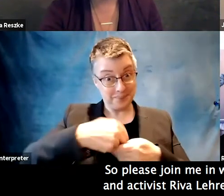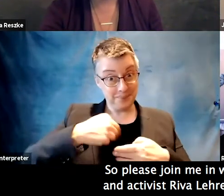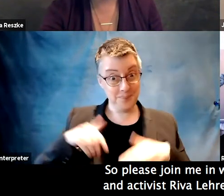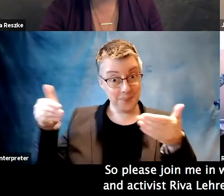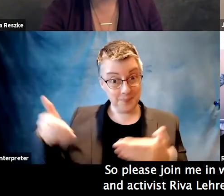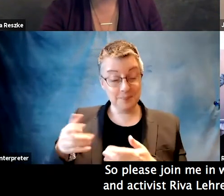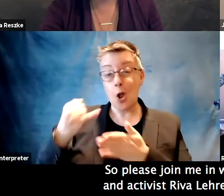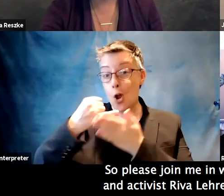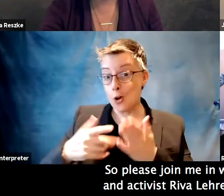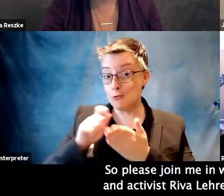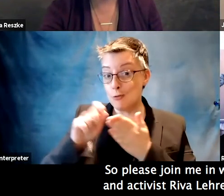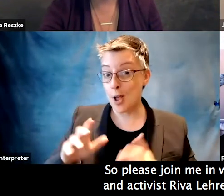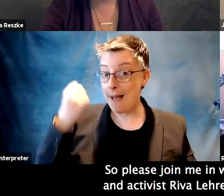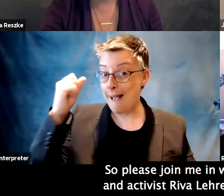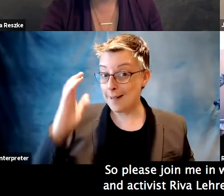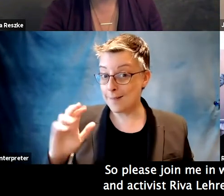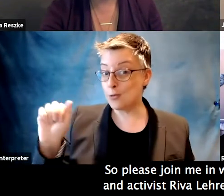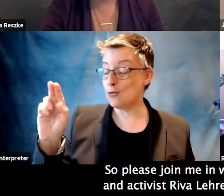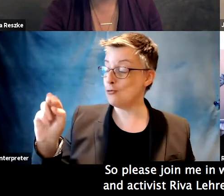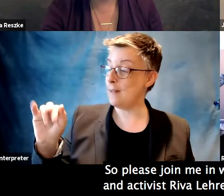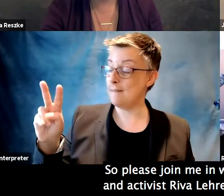writer, and activist, Riva Lehrer.